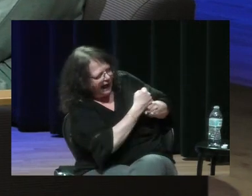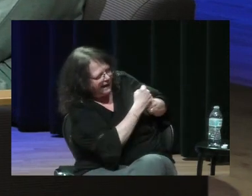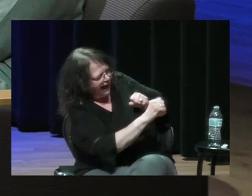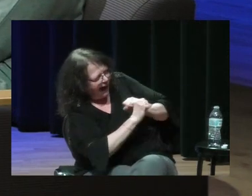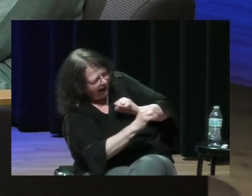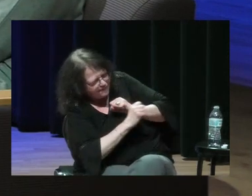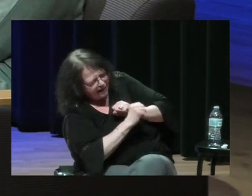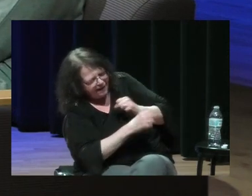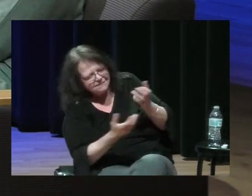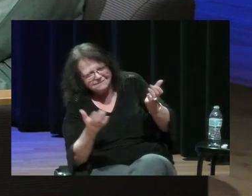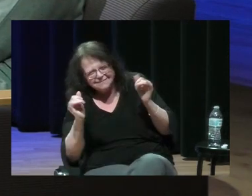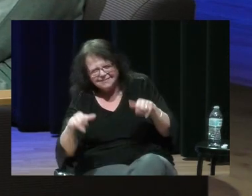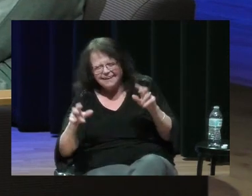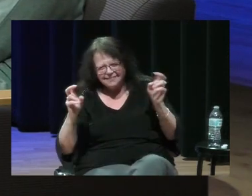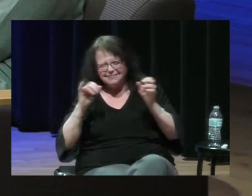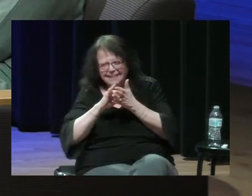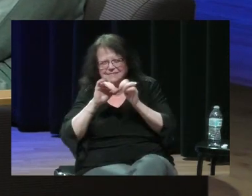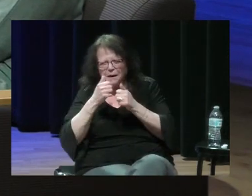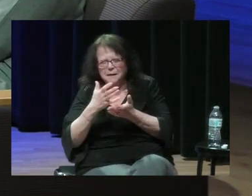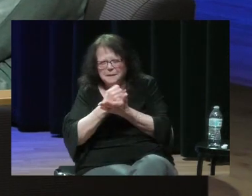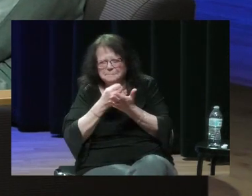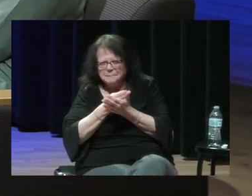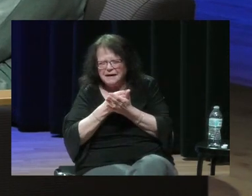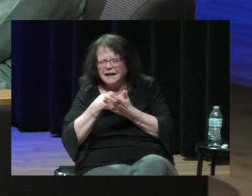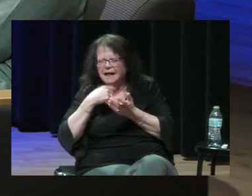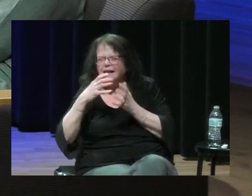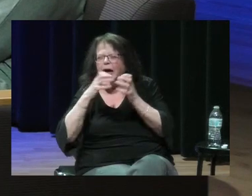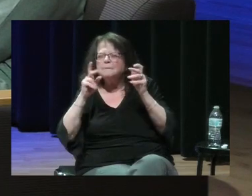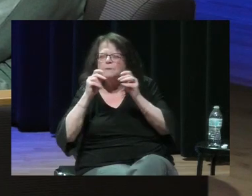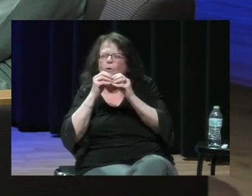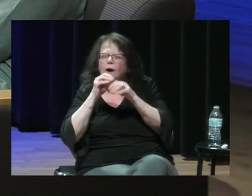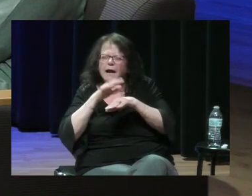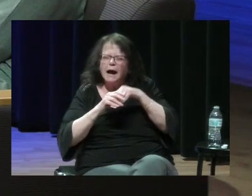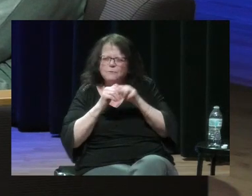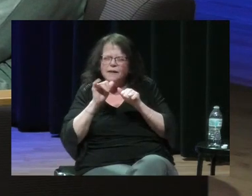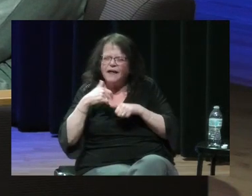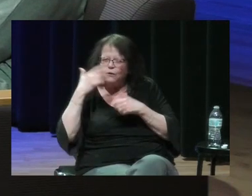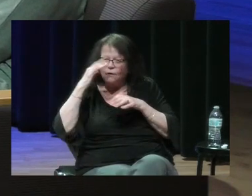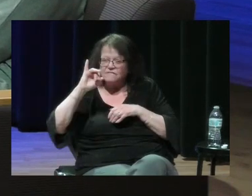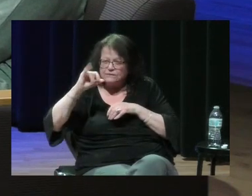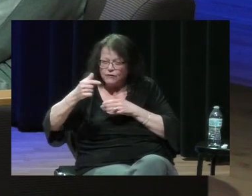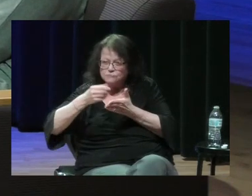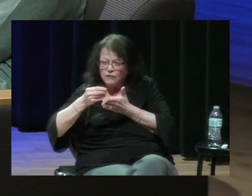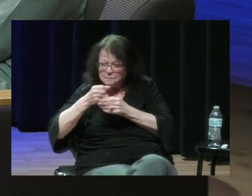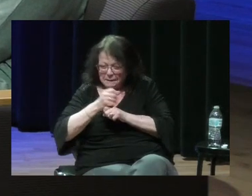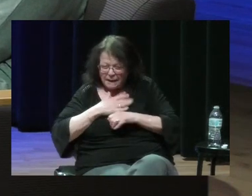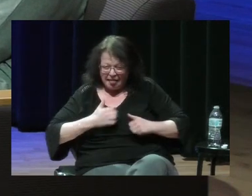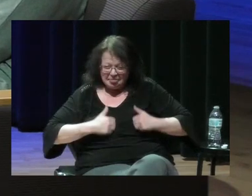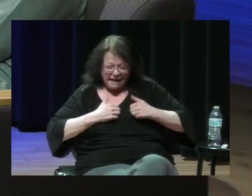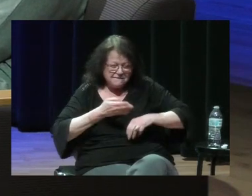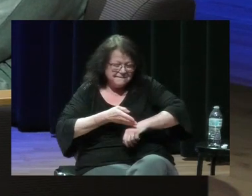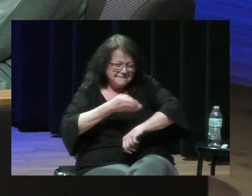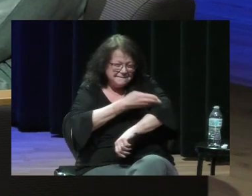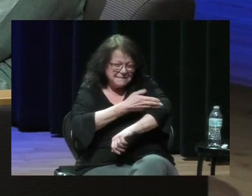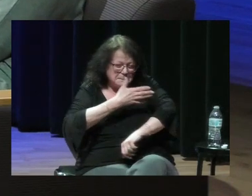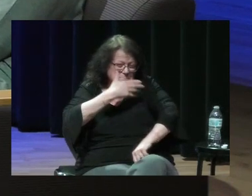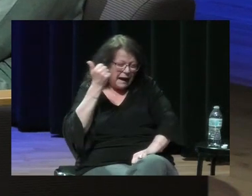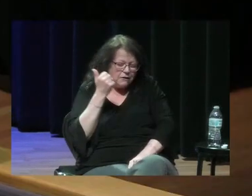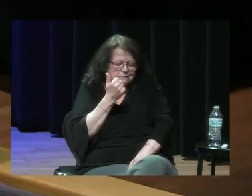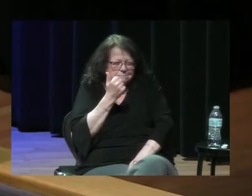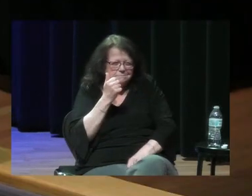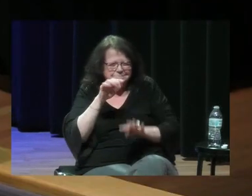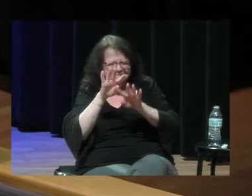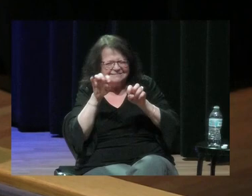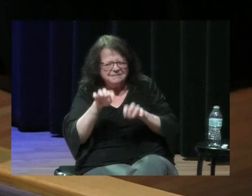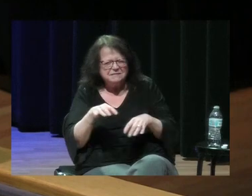think a lot of people are more comfortable with that. I don't know if my Instagram shopping makes my life better. Oh, jury's still out.